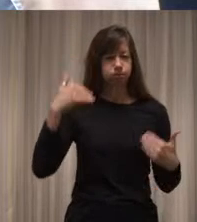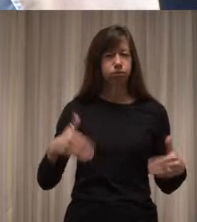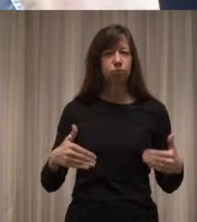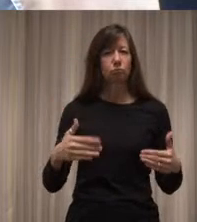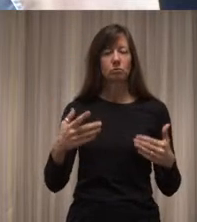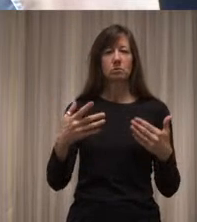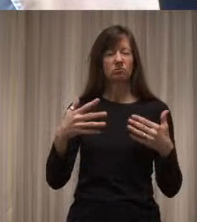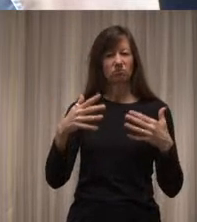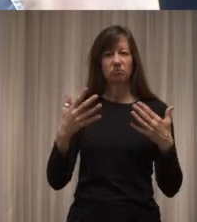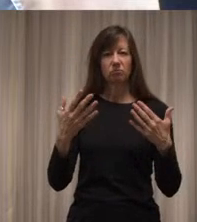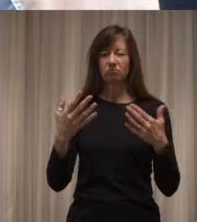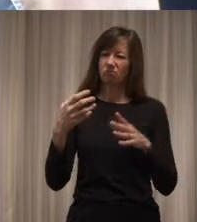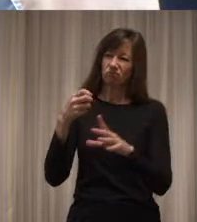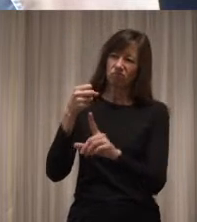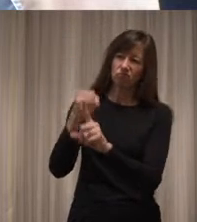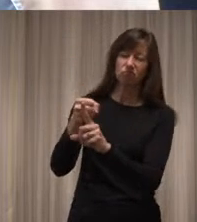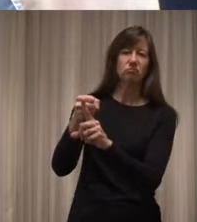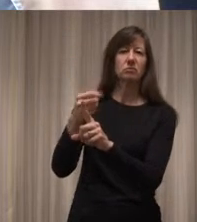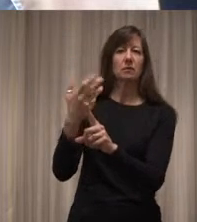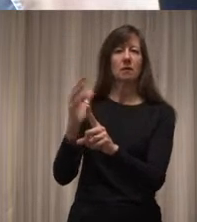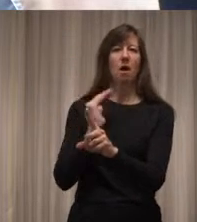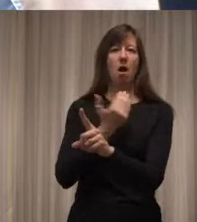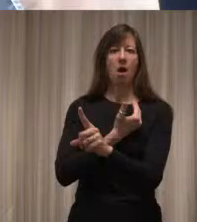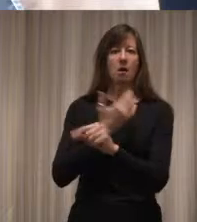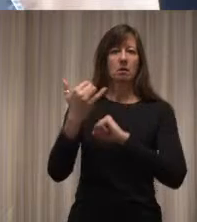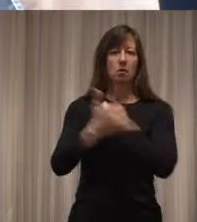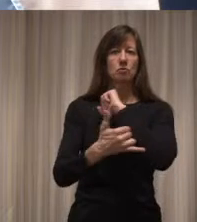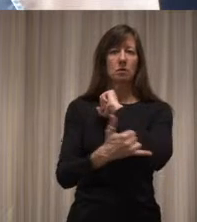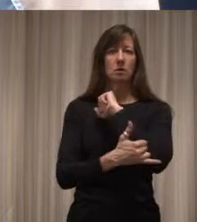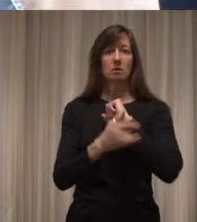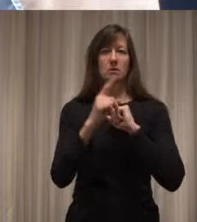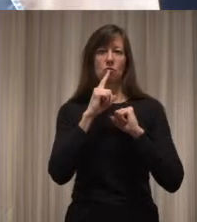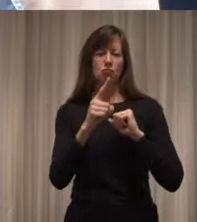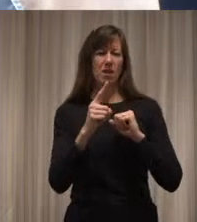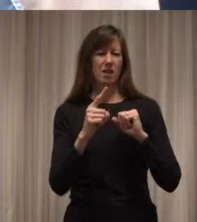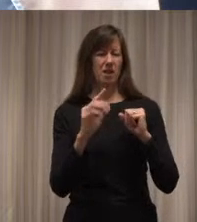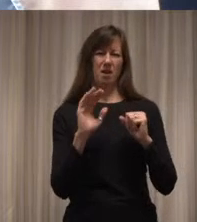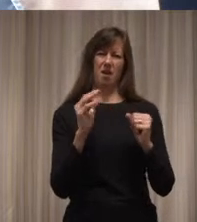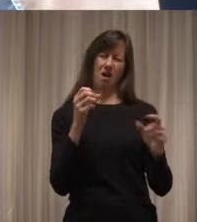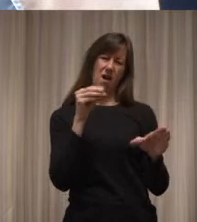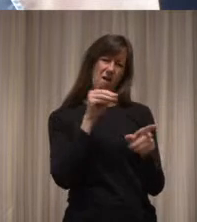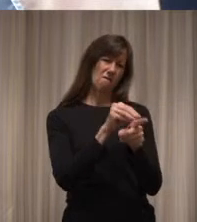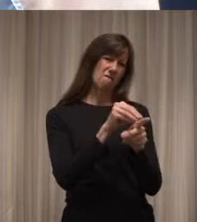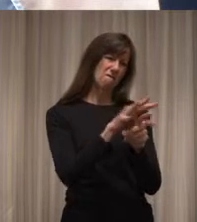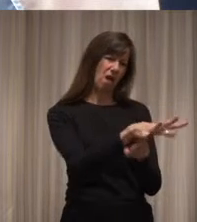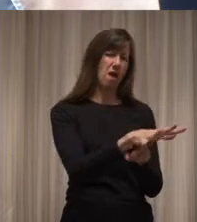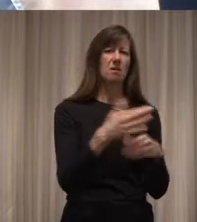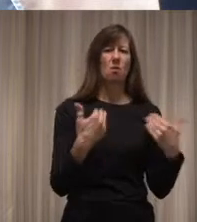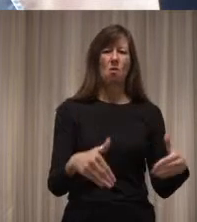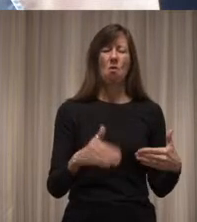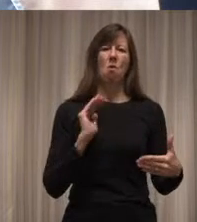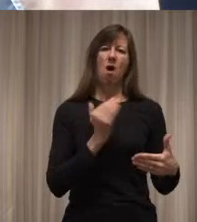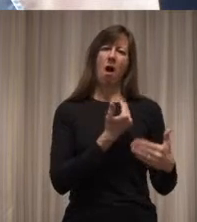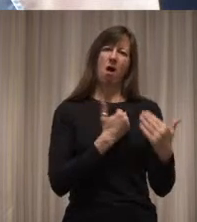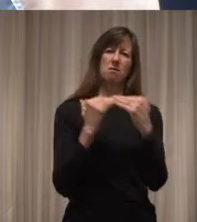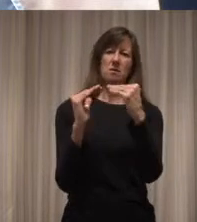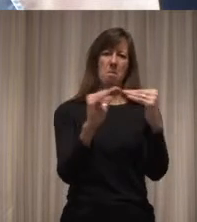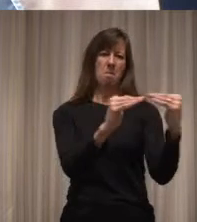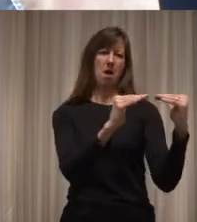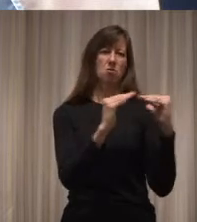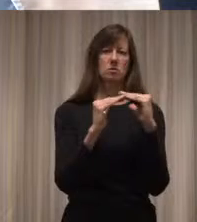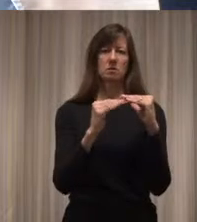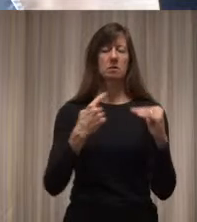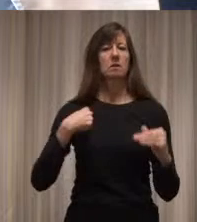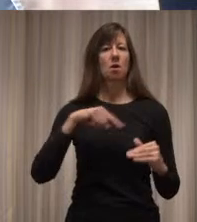to our democracy, and that it's incumbent on all of us to call that out as such and to condemn that, which